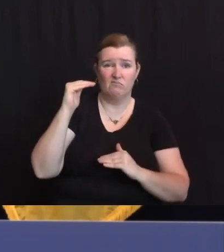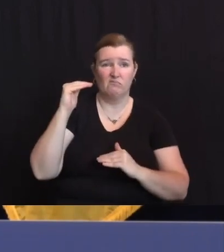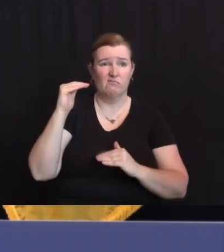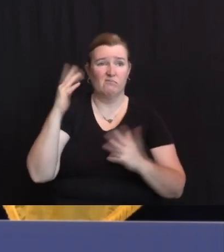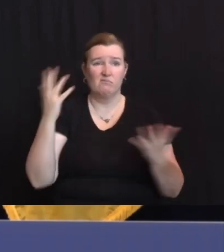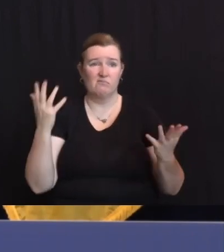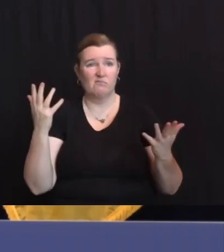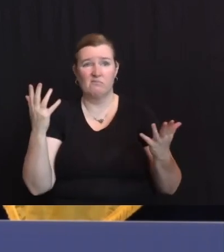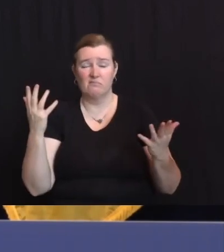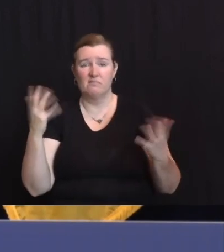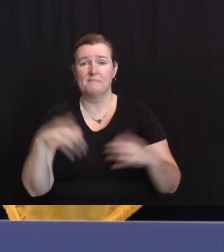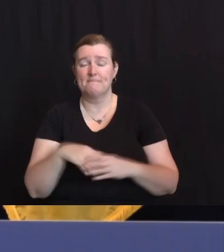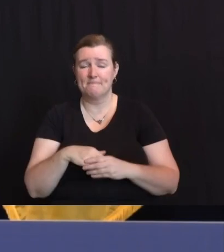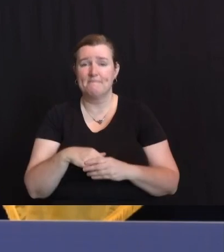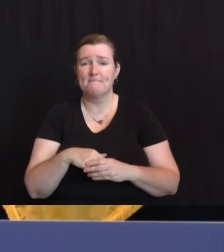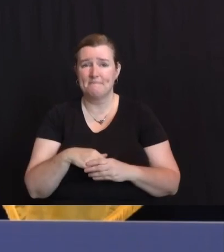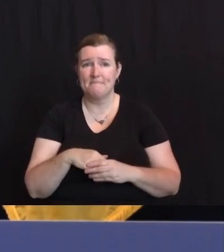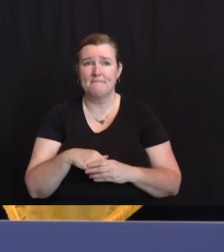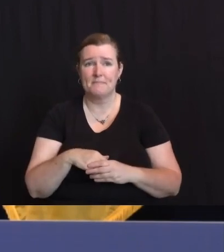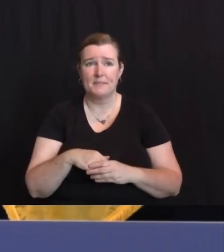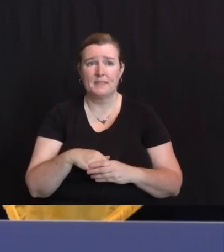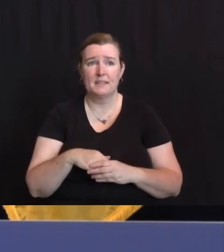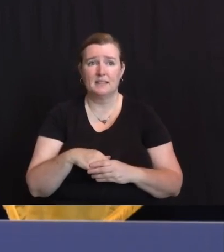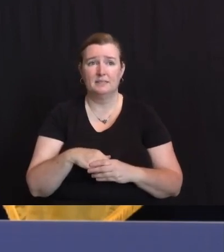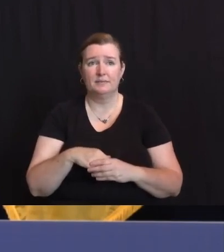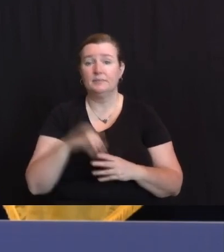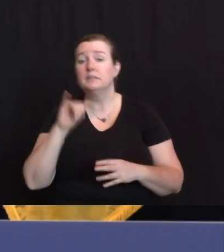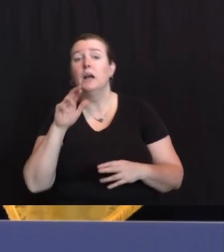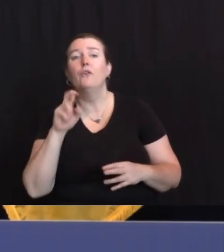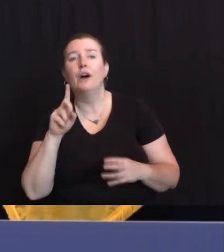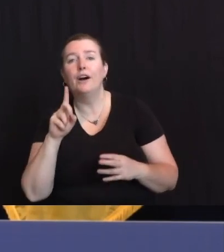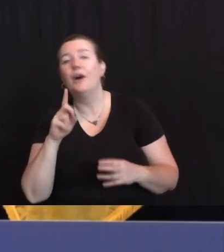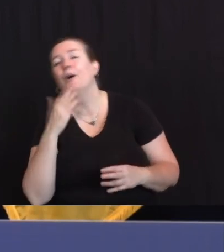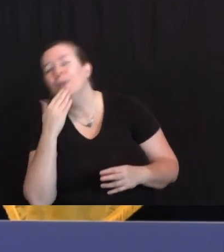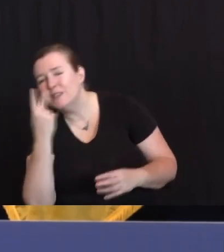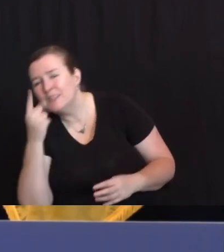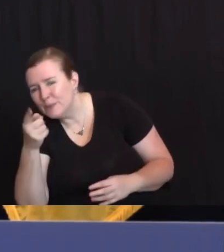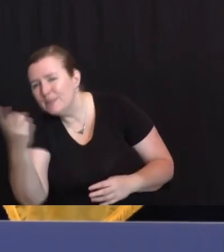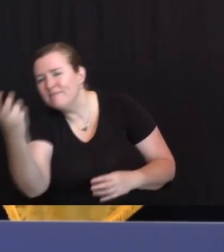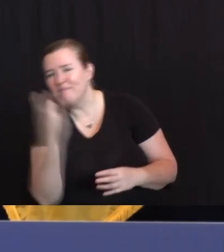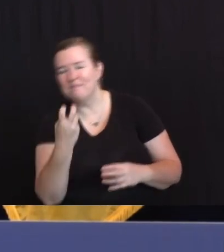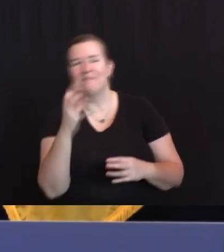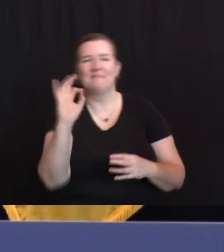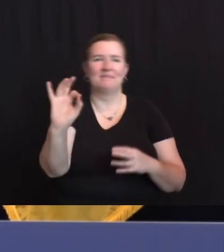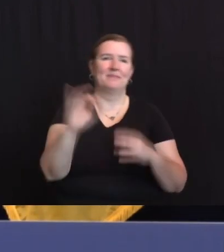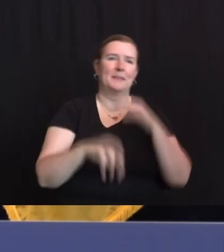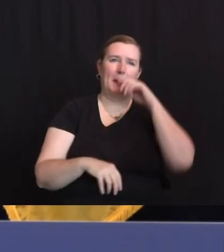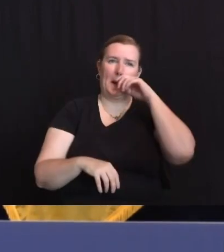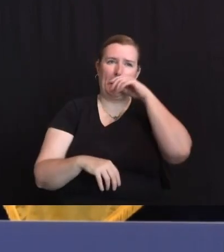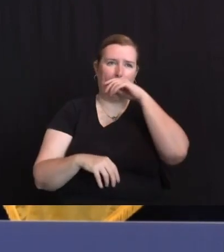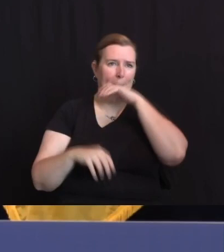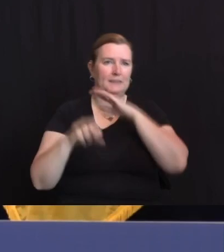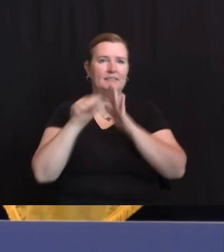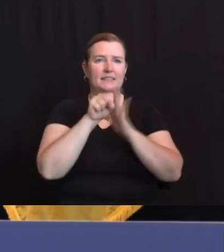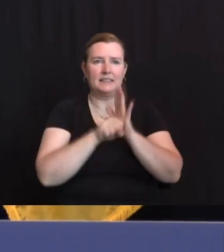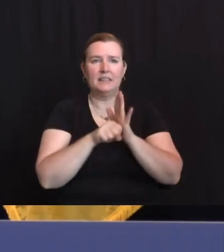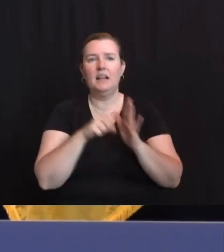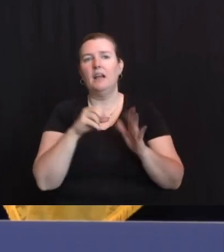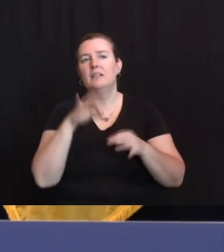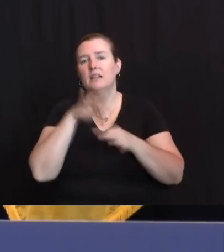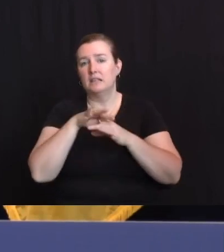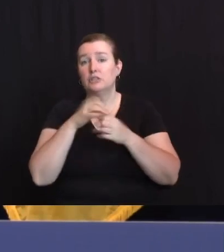for you earlier, but it's good to see you. You all had pulled together an election security meeting, including with state and local and county